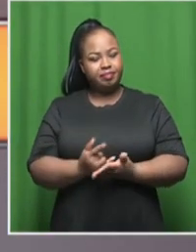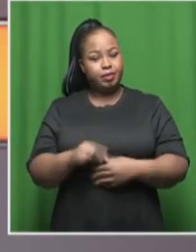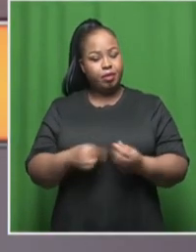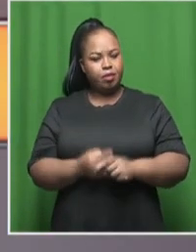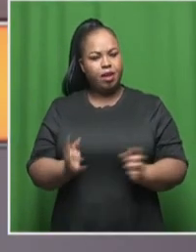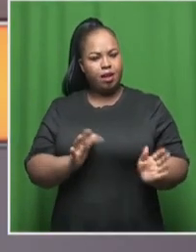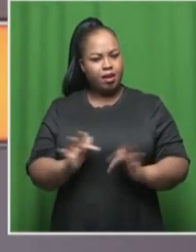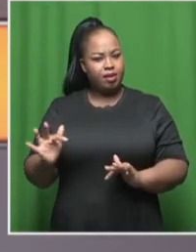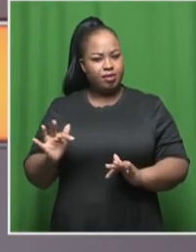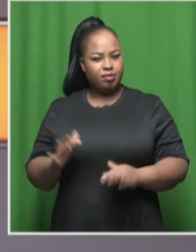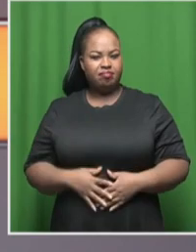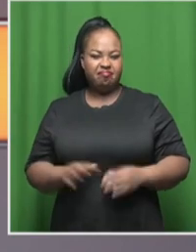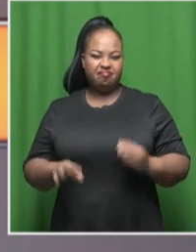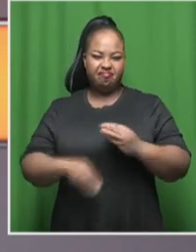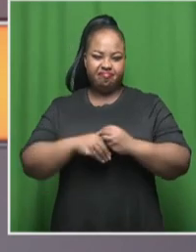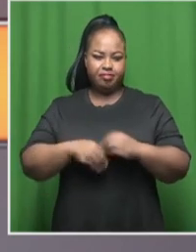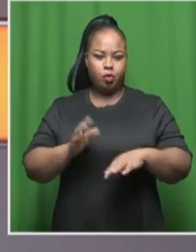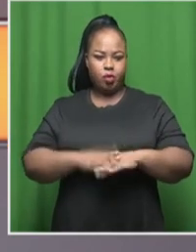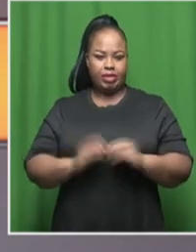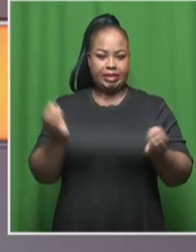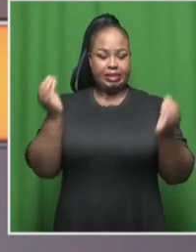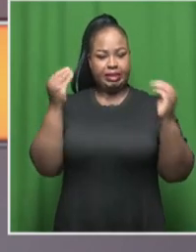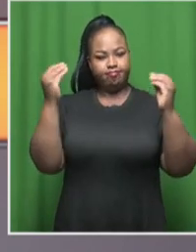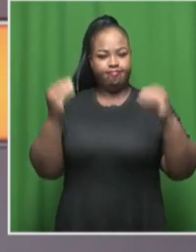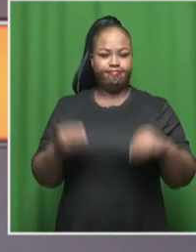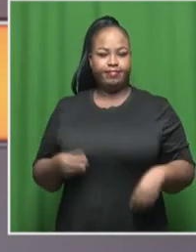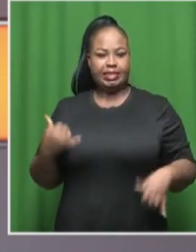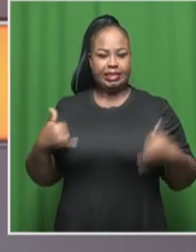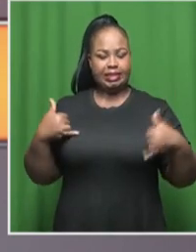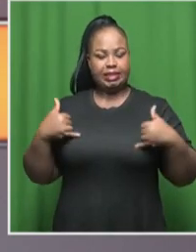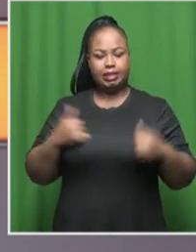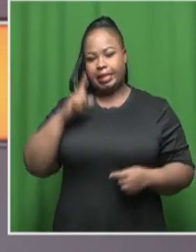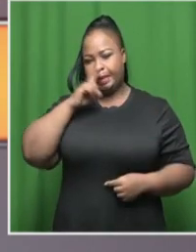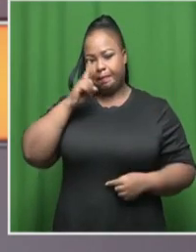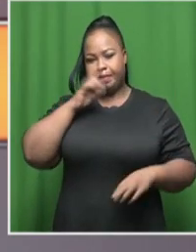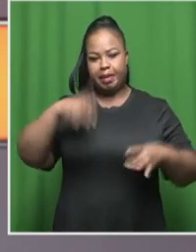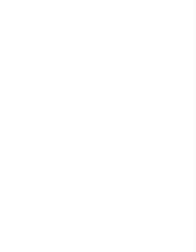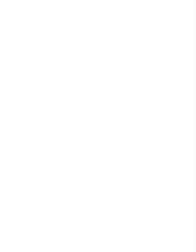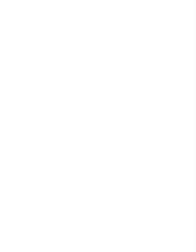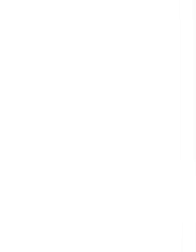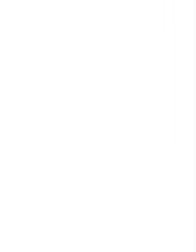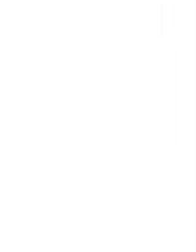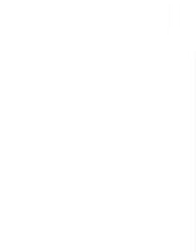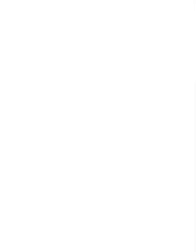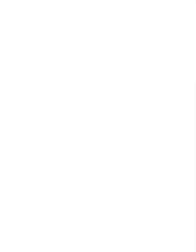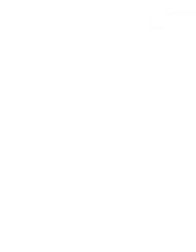how he's adding a bit of sparkle to entertainment through his revolving Pink Picnic Market.